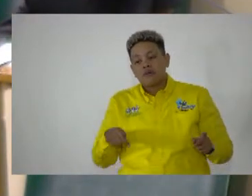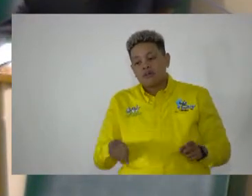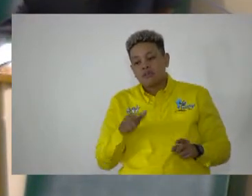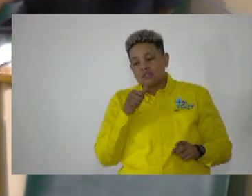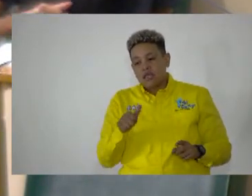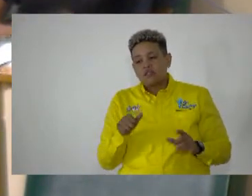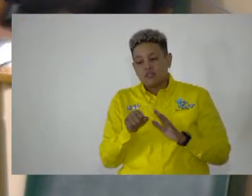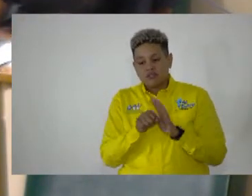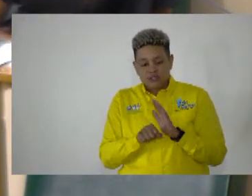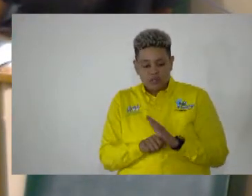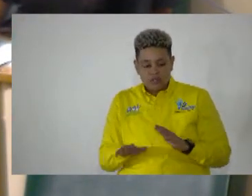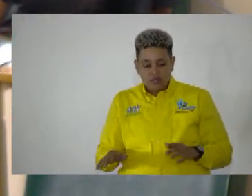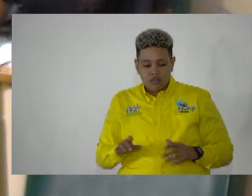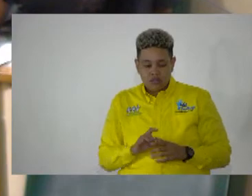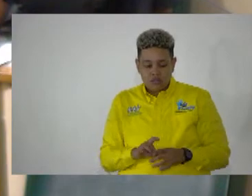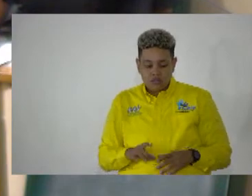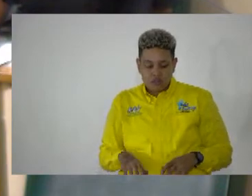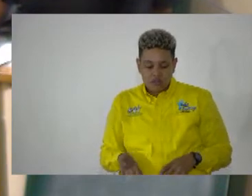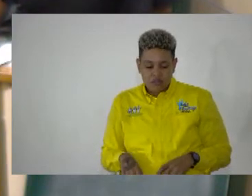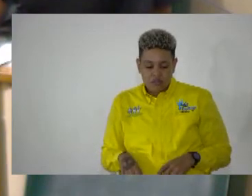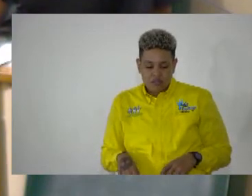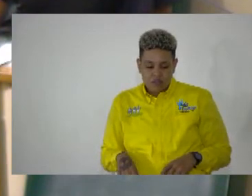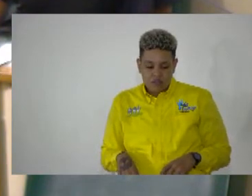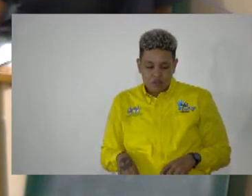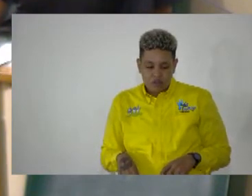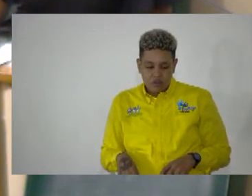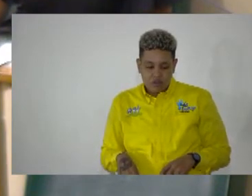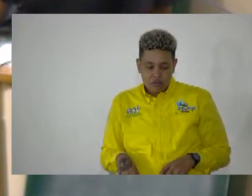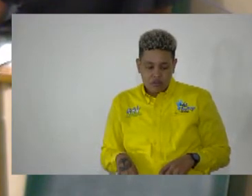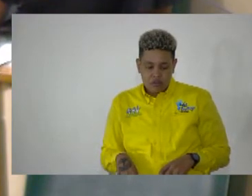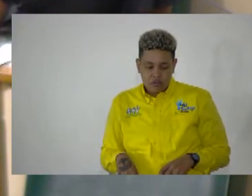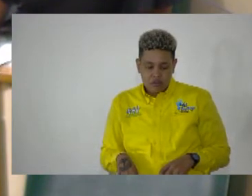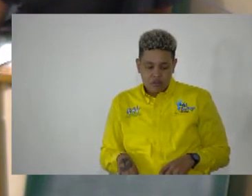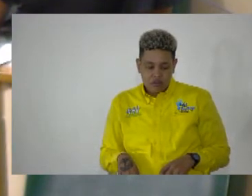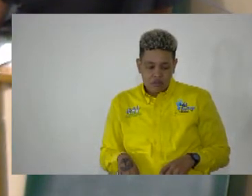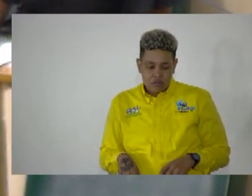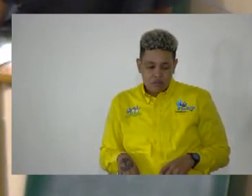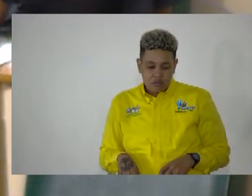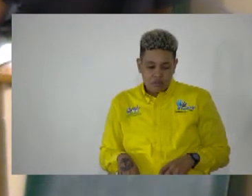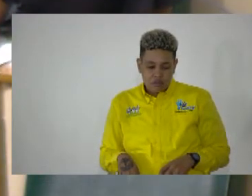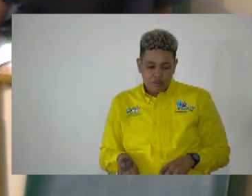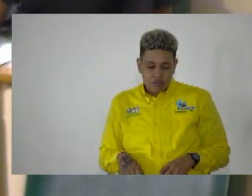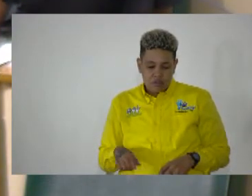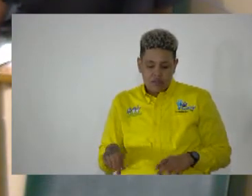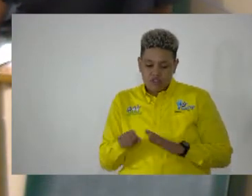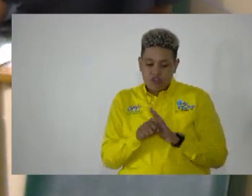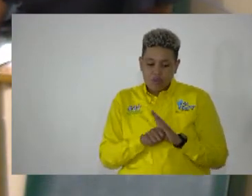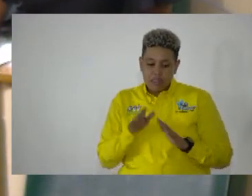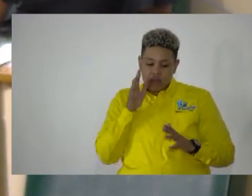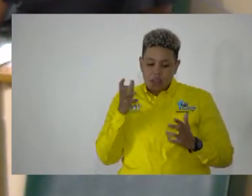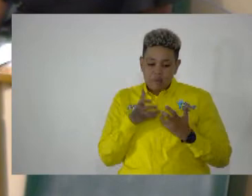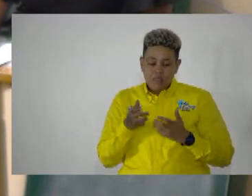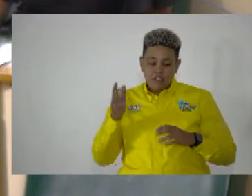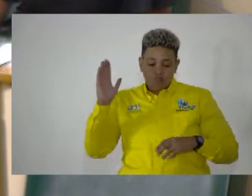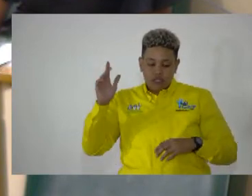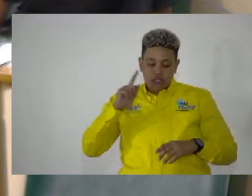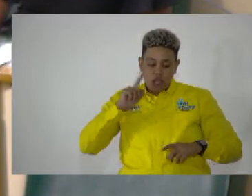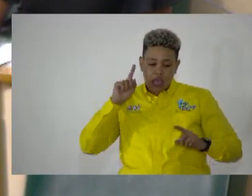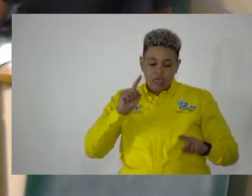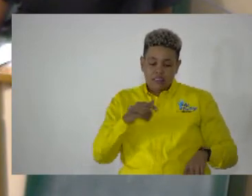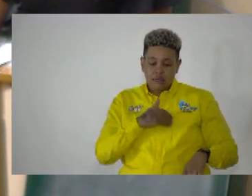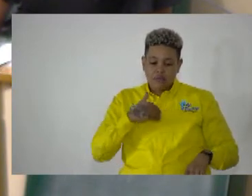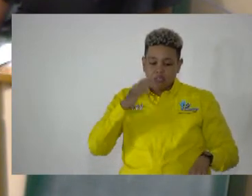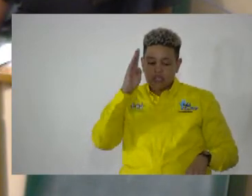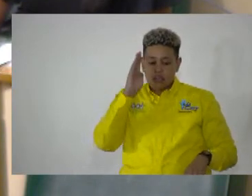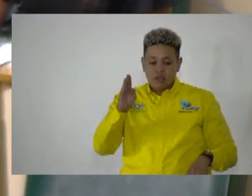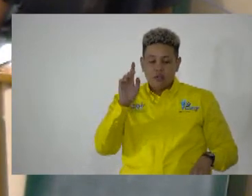not the subject of, of this presentation. But to answer the member's direct question, which is, will this